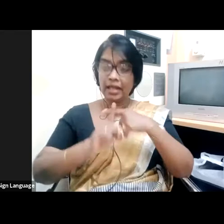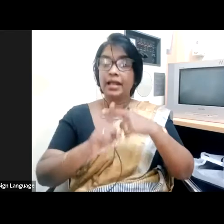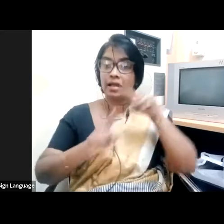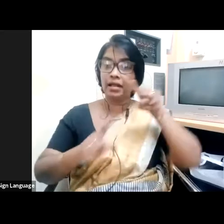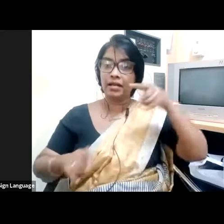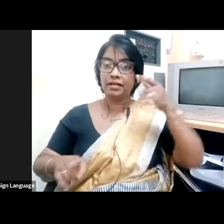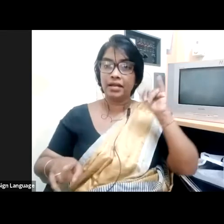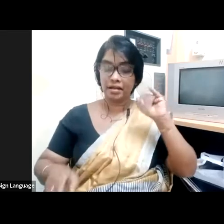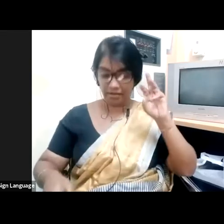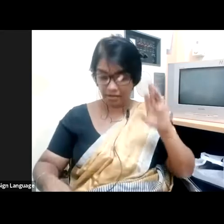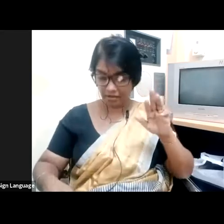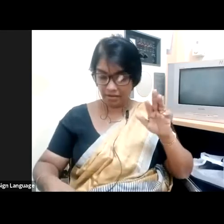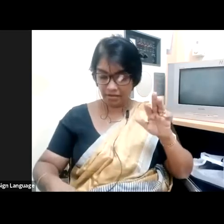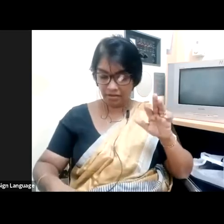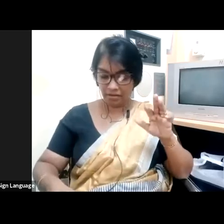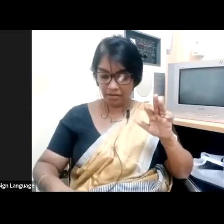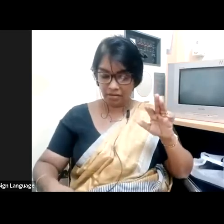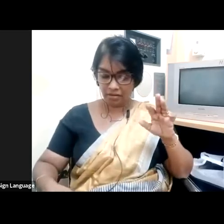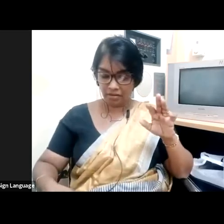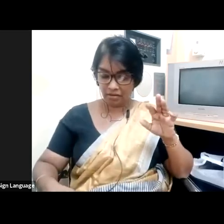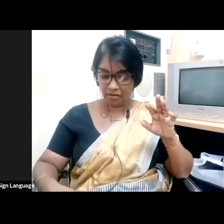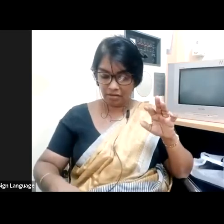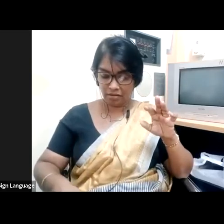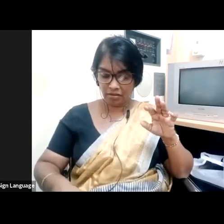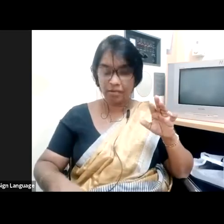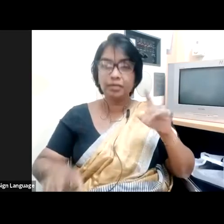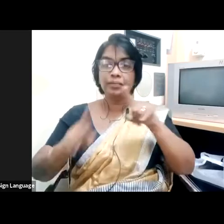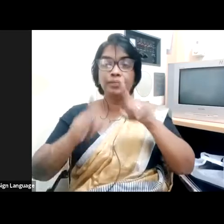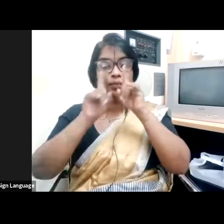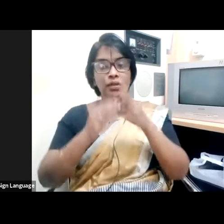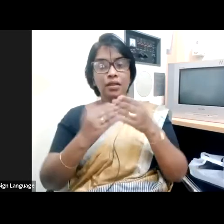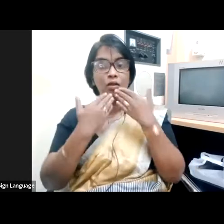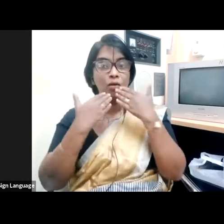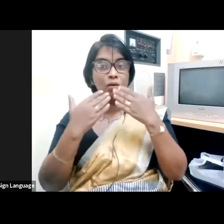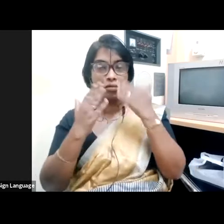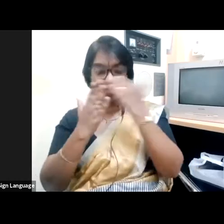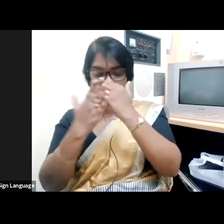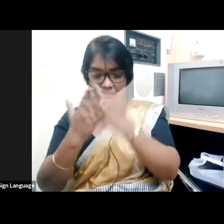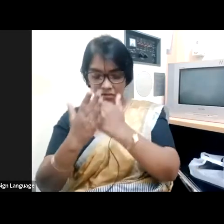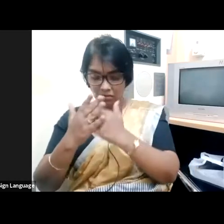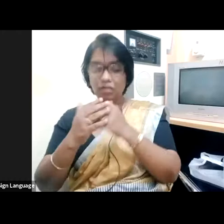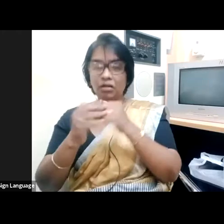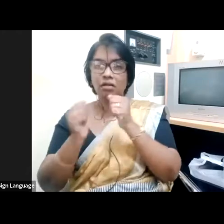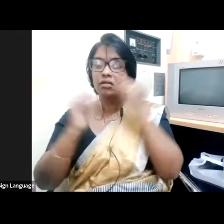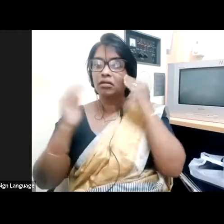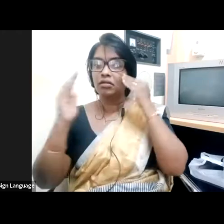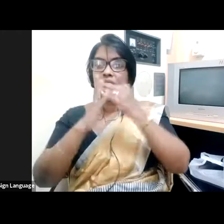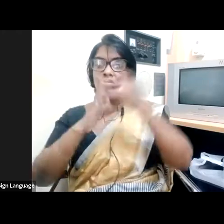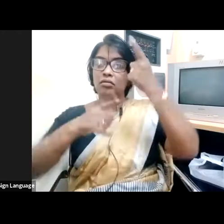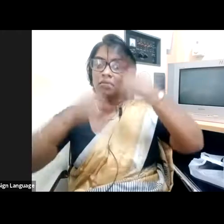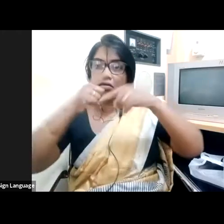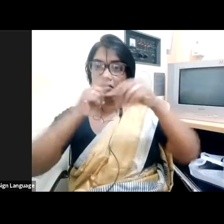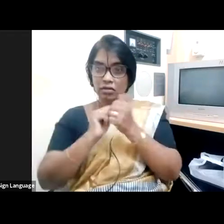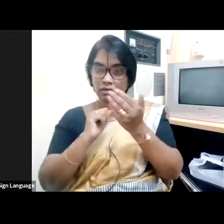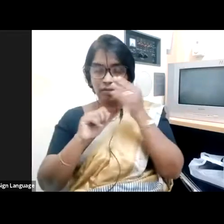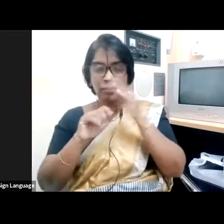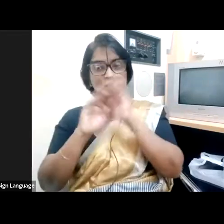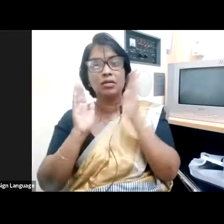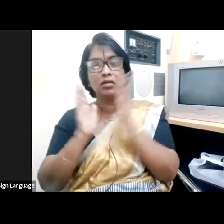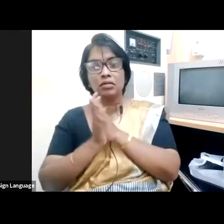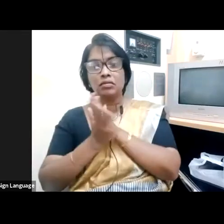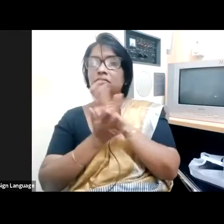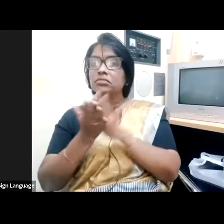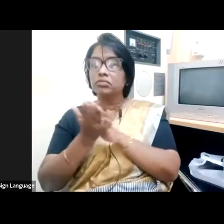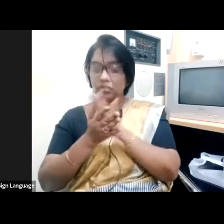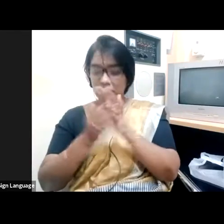how businesses should set about and focus on this clear action plan. Again, 70%